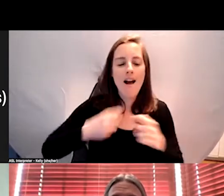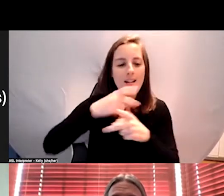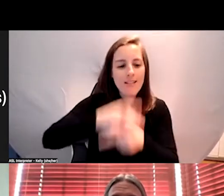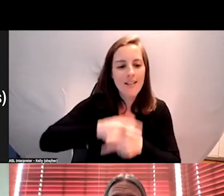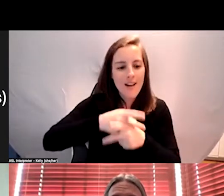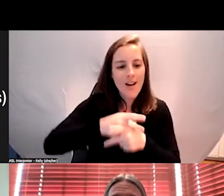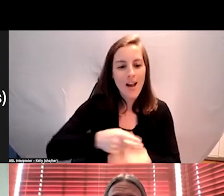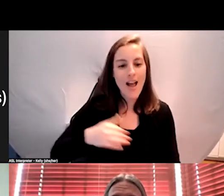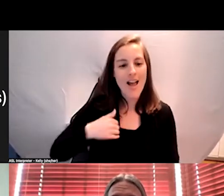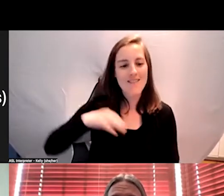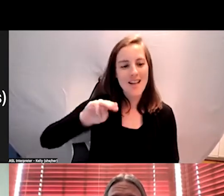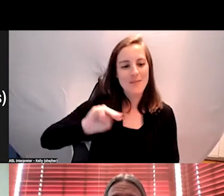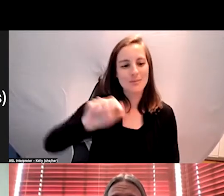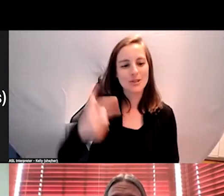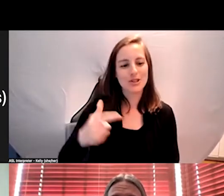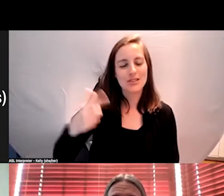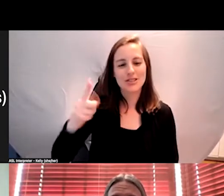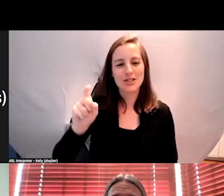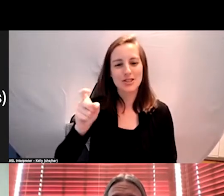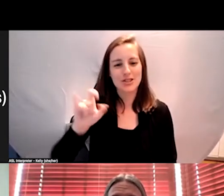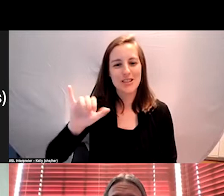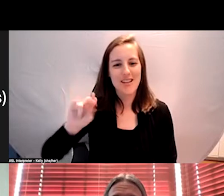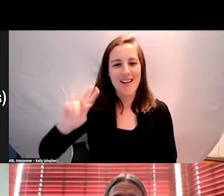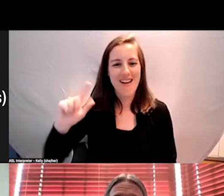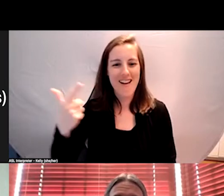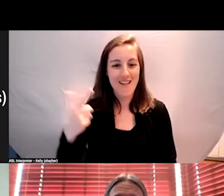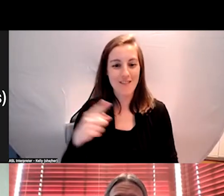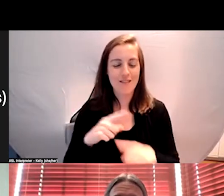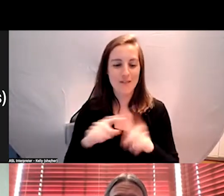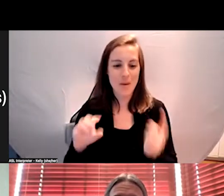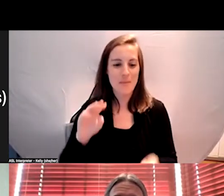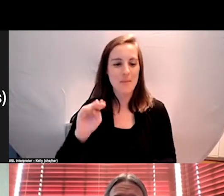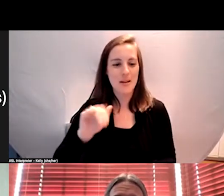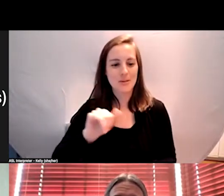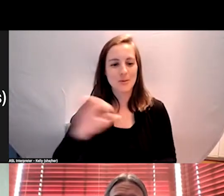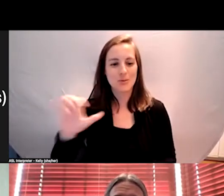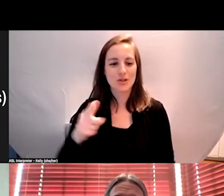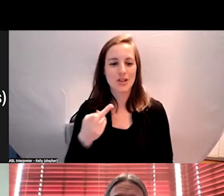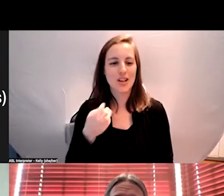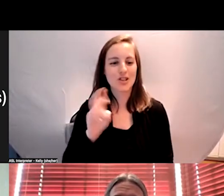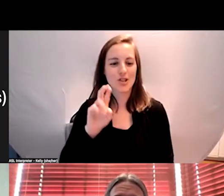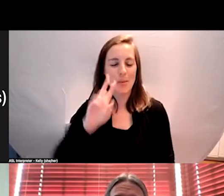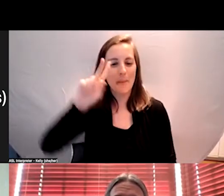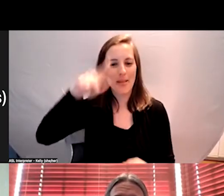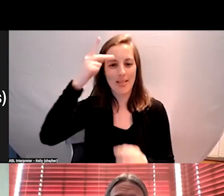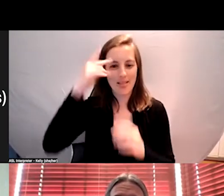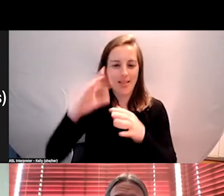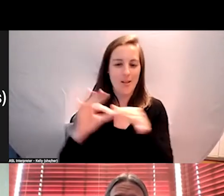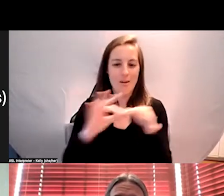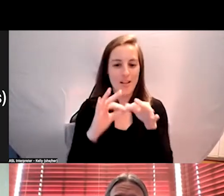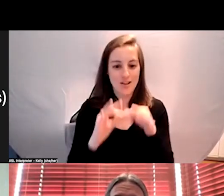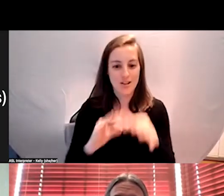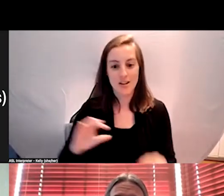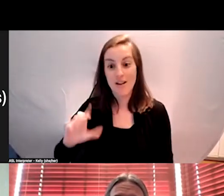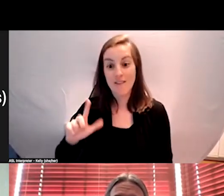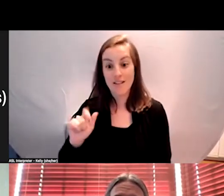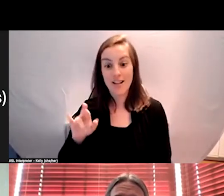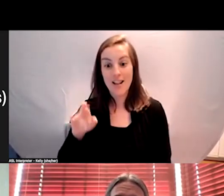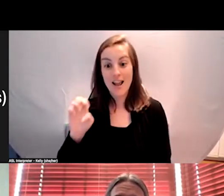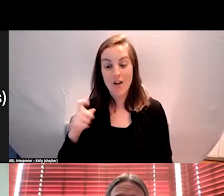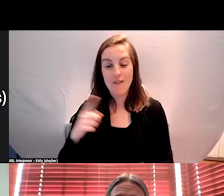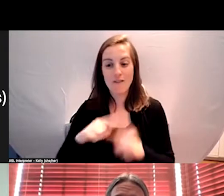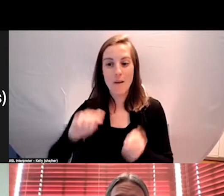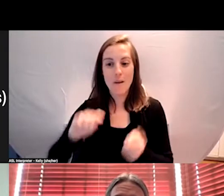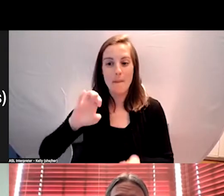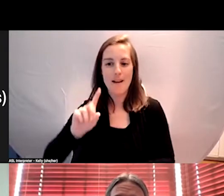from the Massachusetts Transgender Political Coalition. We have Claire Powell from the Edward M. Kennedy Community Health Center,